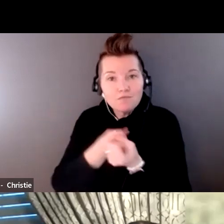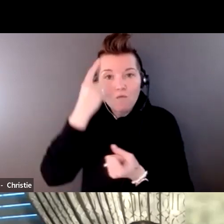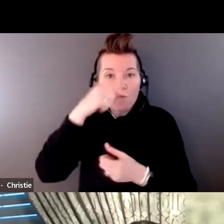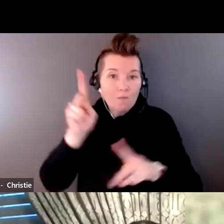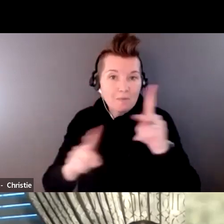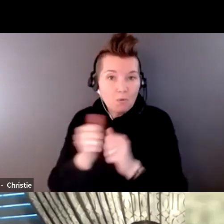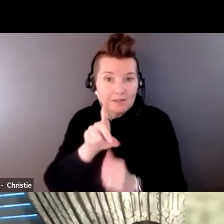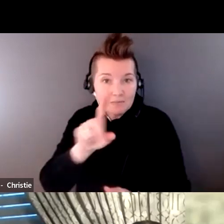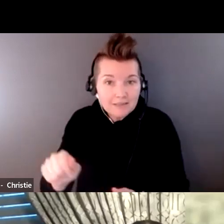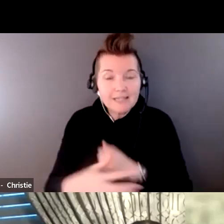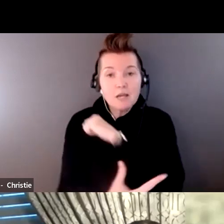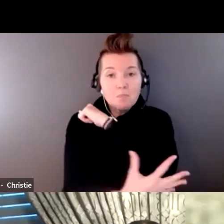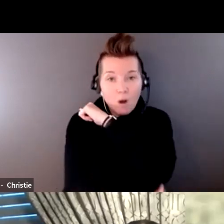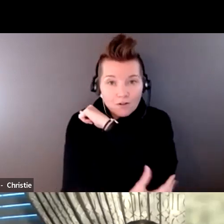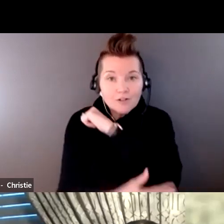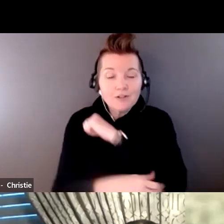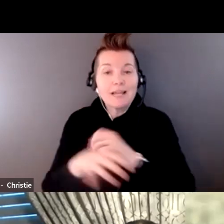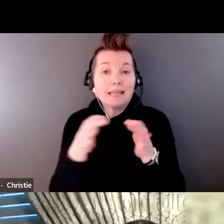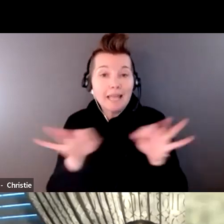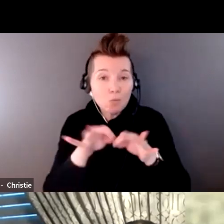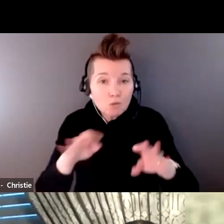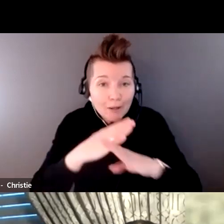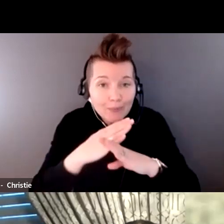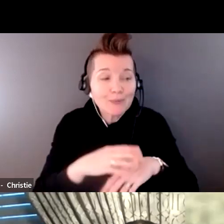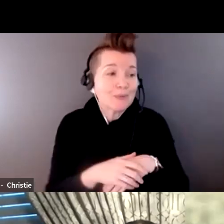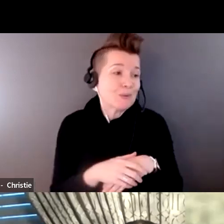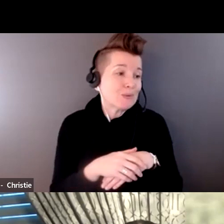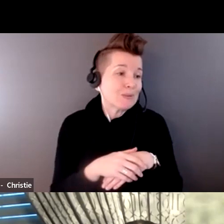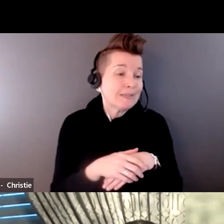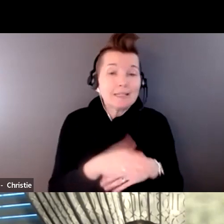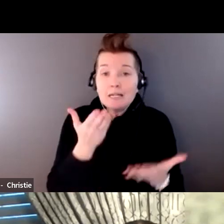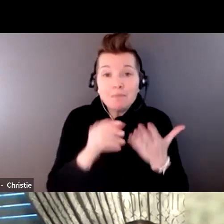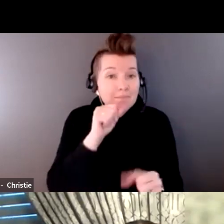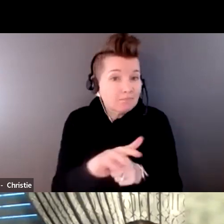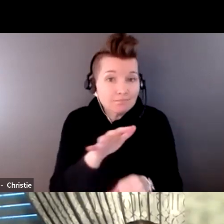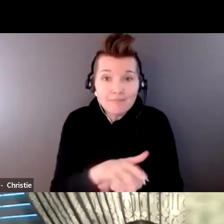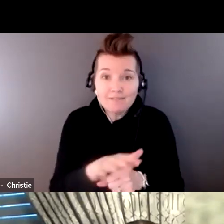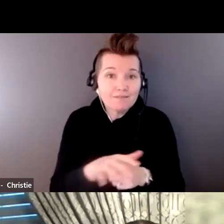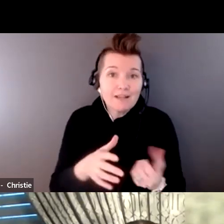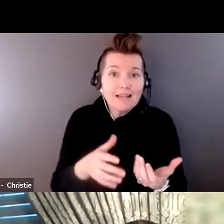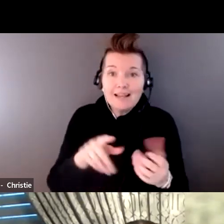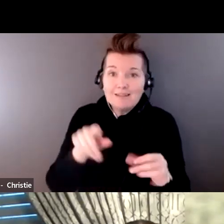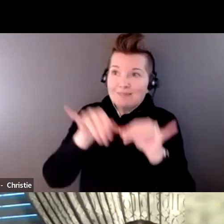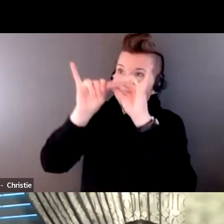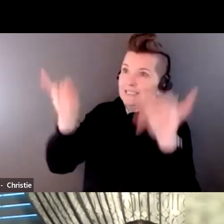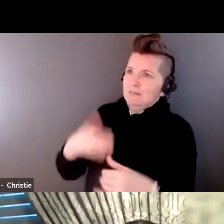multiple vulnerabilities, including language barrier, lack of systemic awareness, and all of